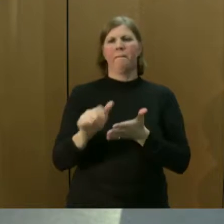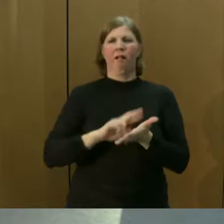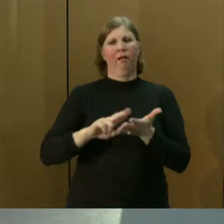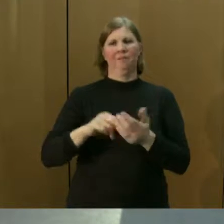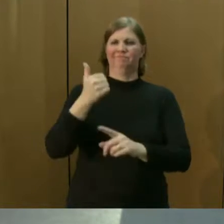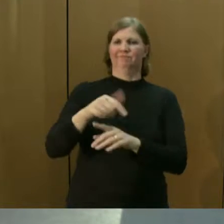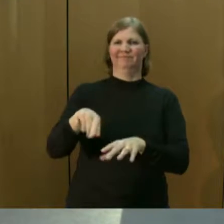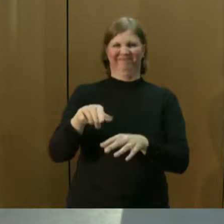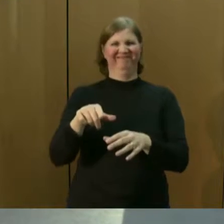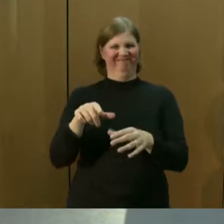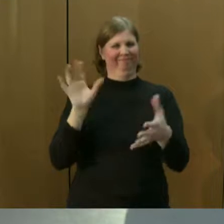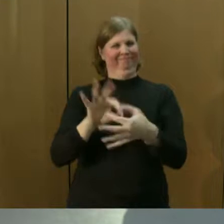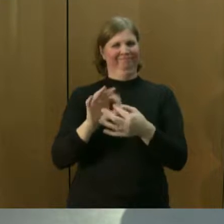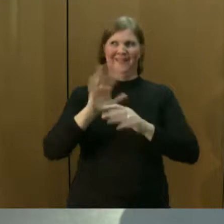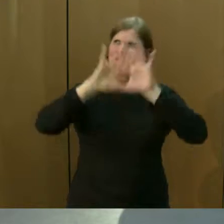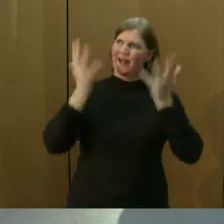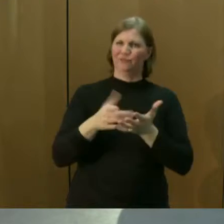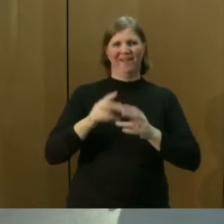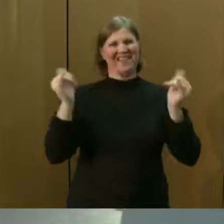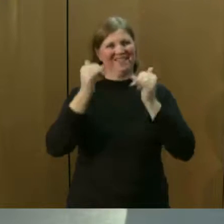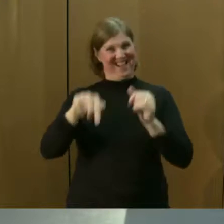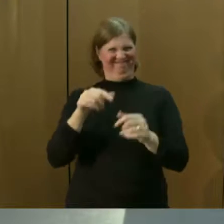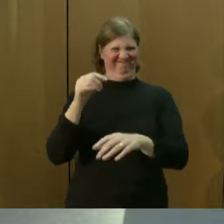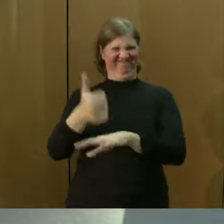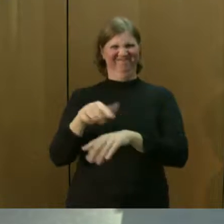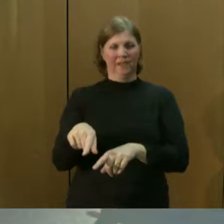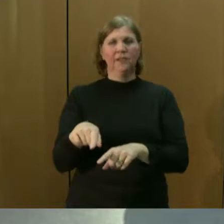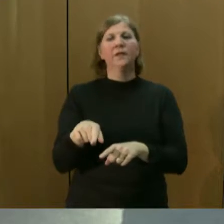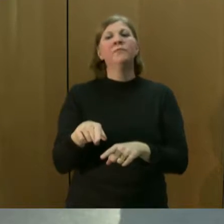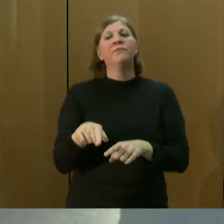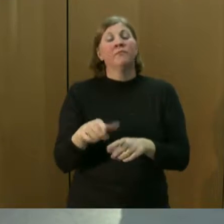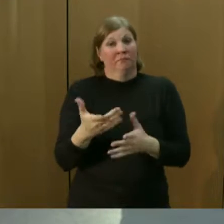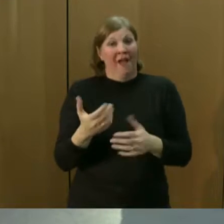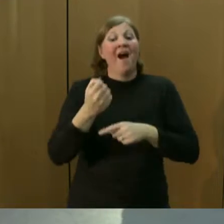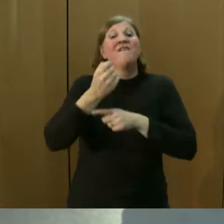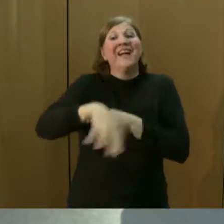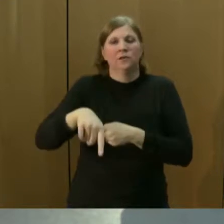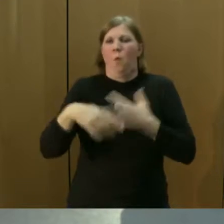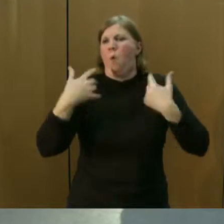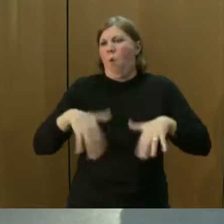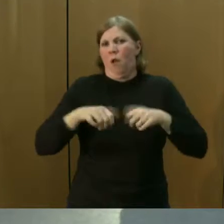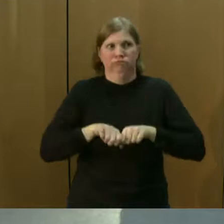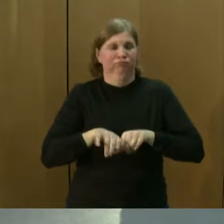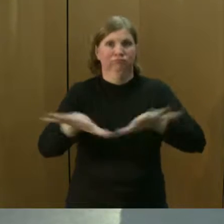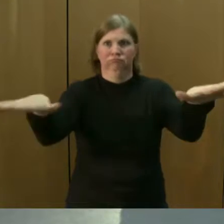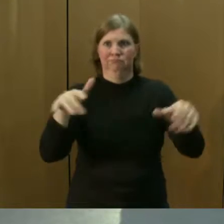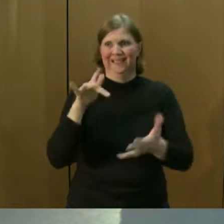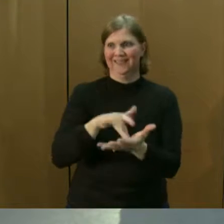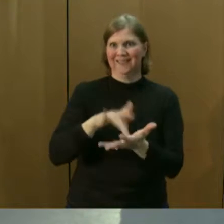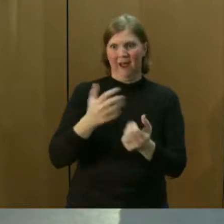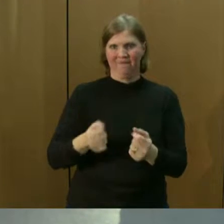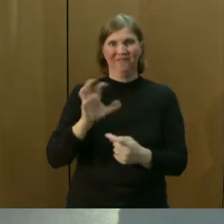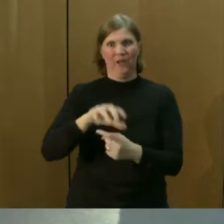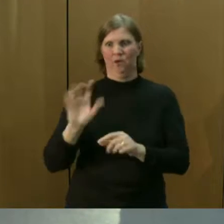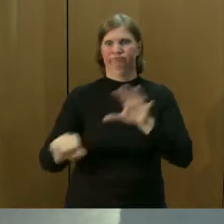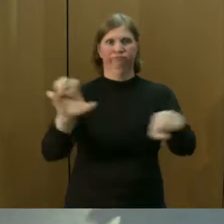and literally now permeates and inhabits the whole city with just a huge variety of really wonderful temporarily